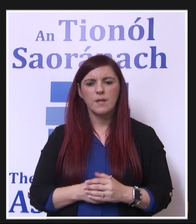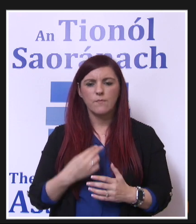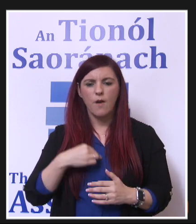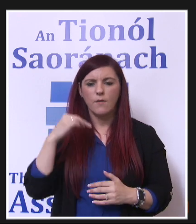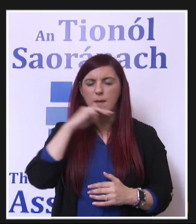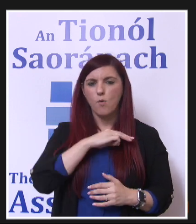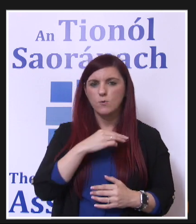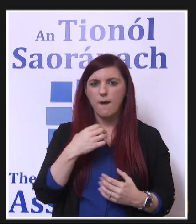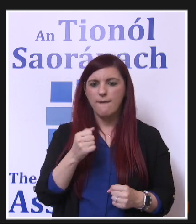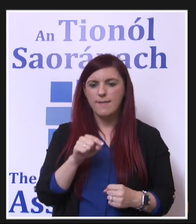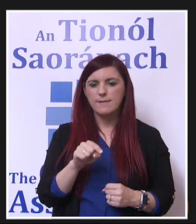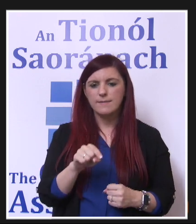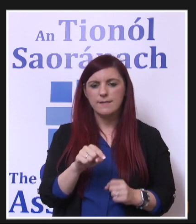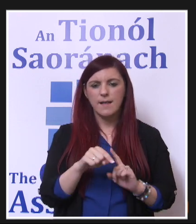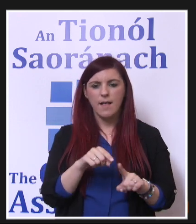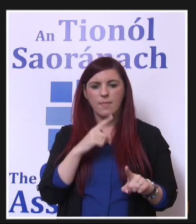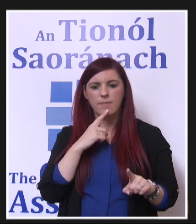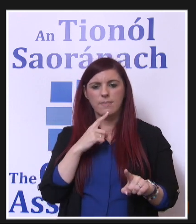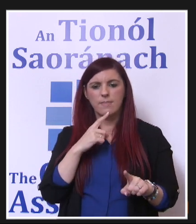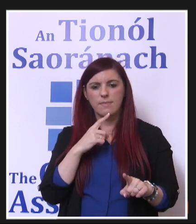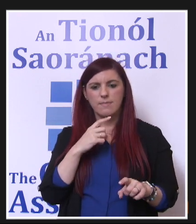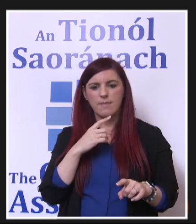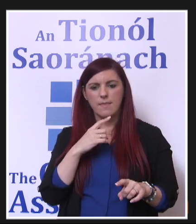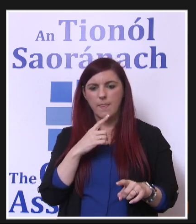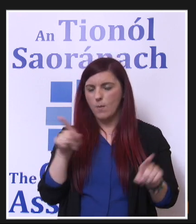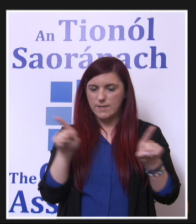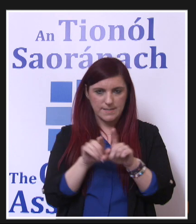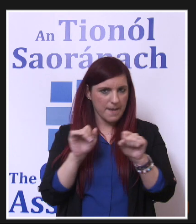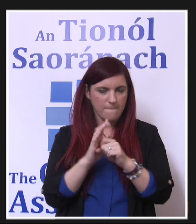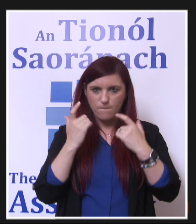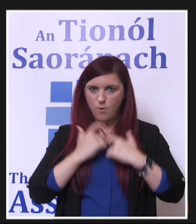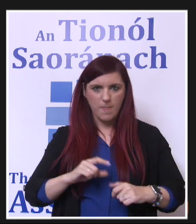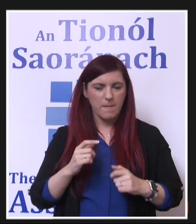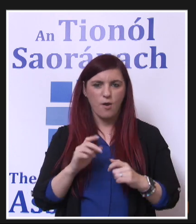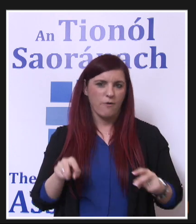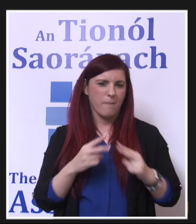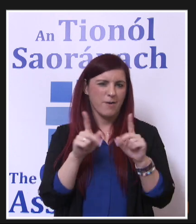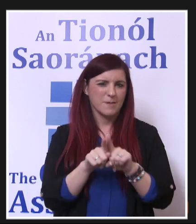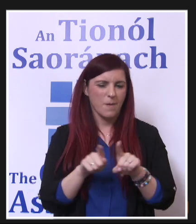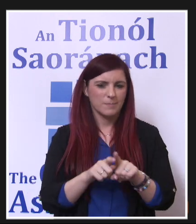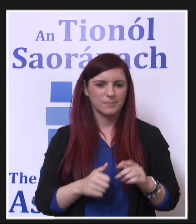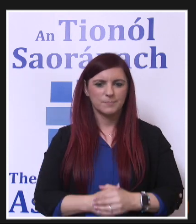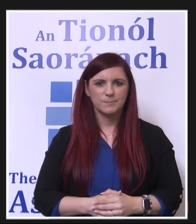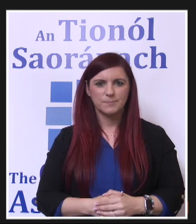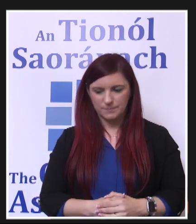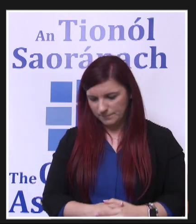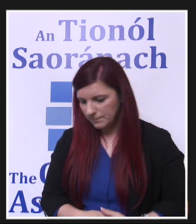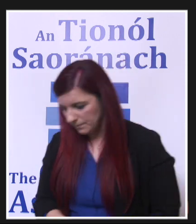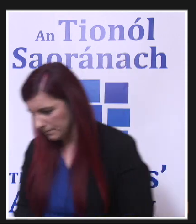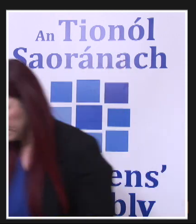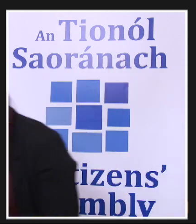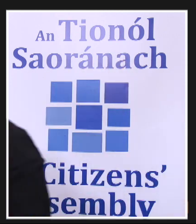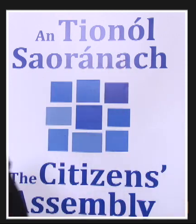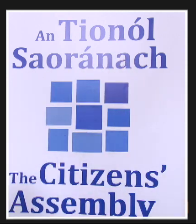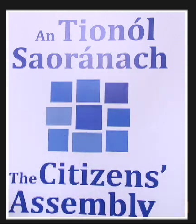do, and which was the mandate given to the mayor of Paris during the election. I just took a quick thought in